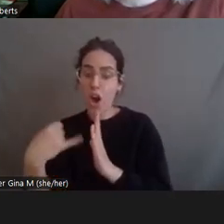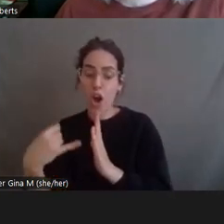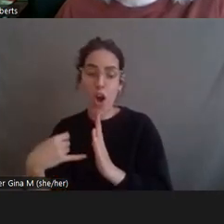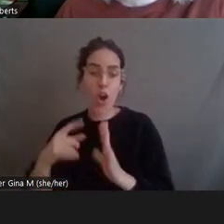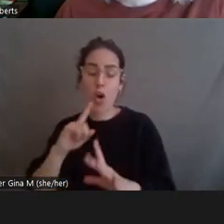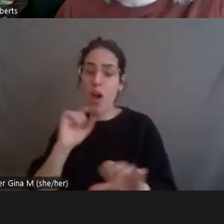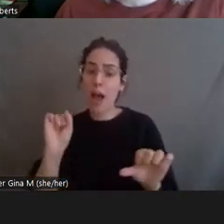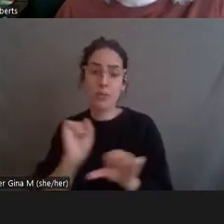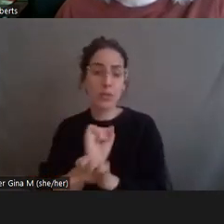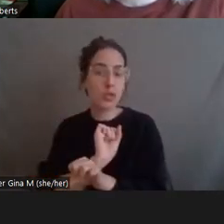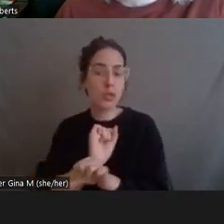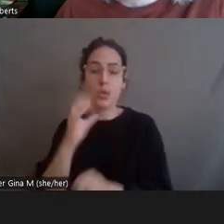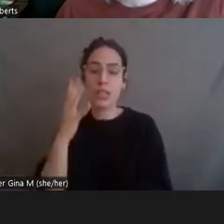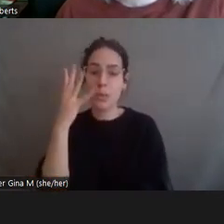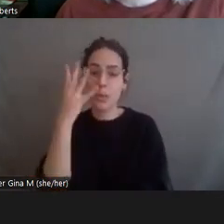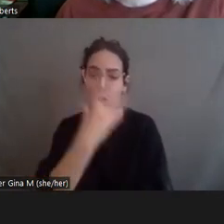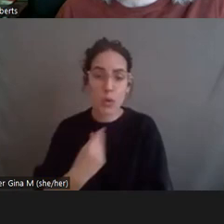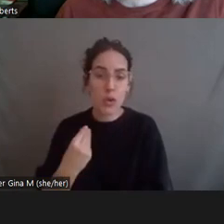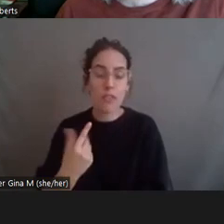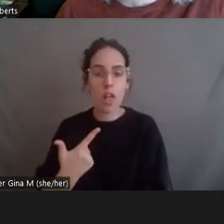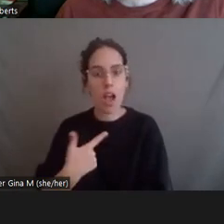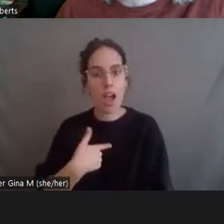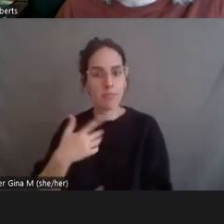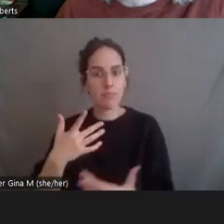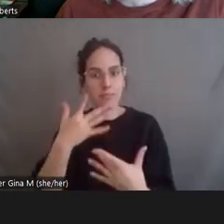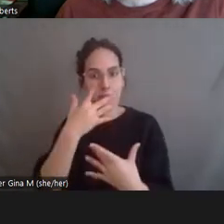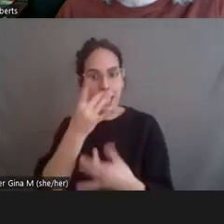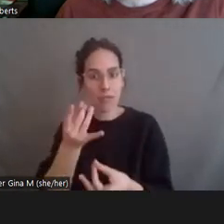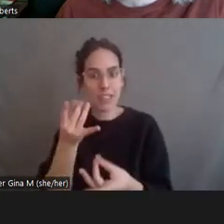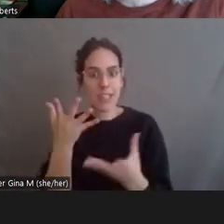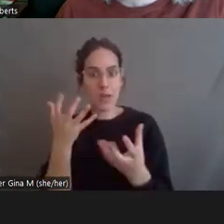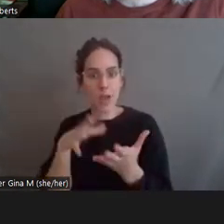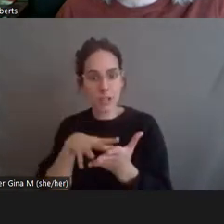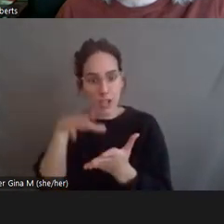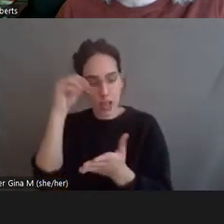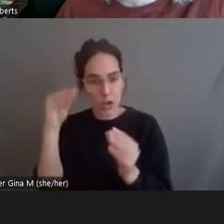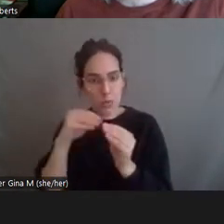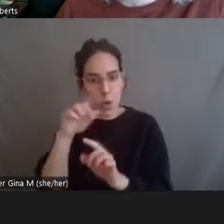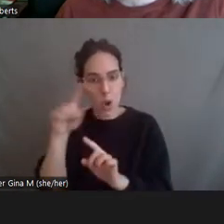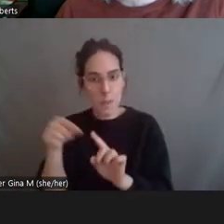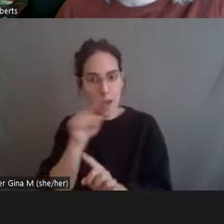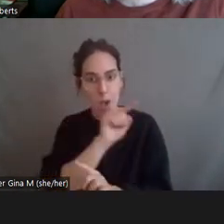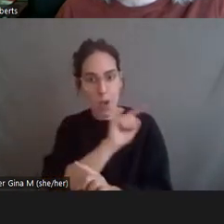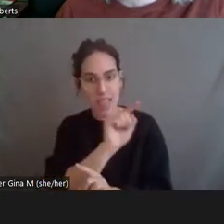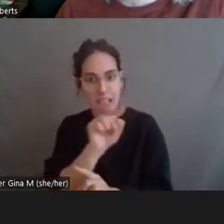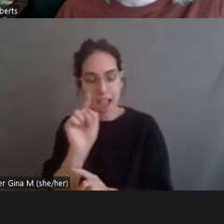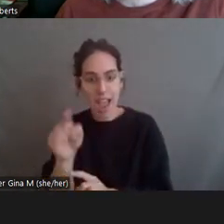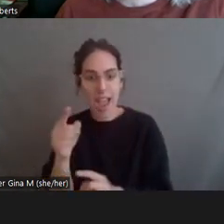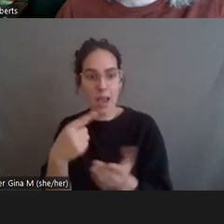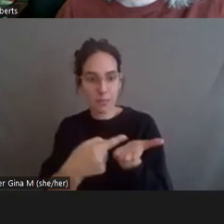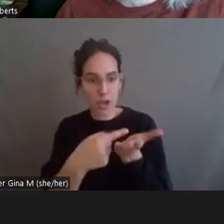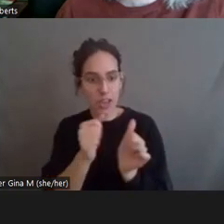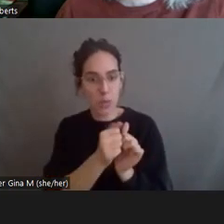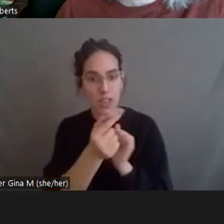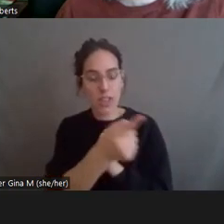beautiful. I'm really interested to learn more about them here in a little bit, just, you know, talking to you. But